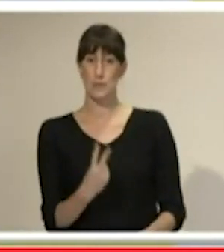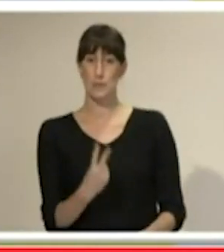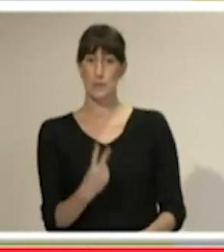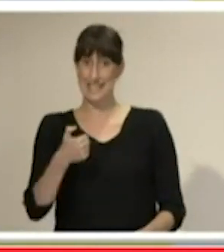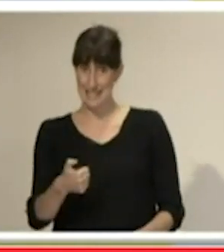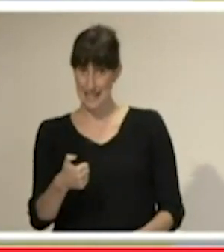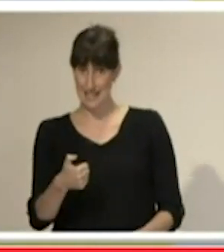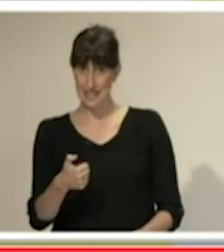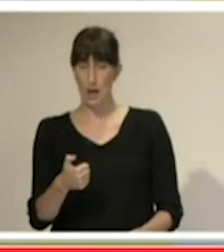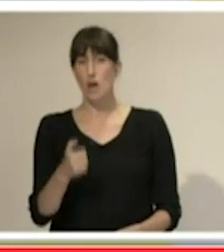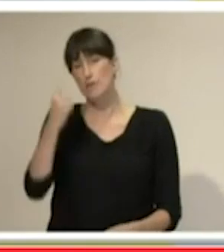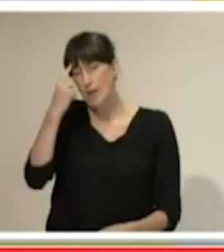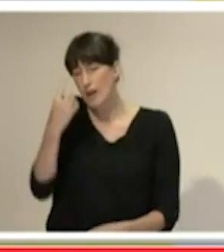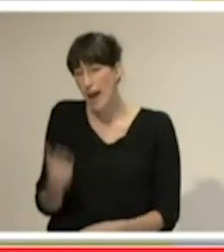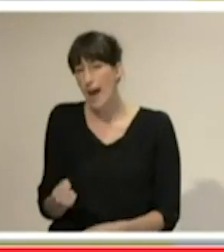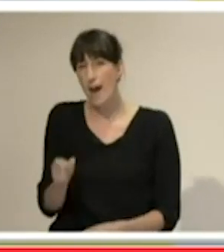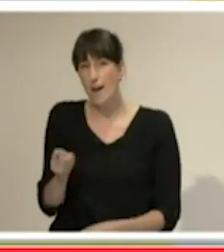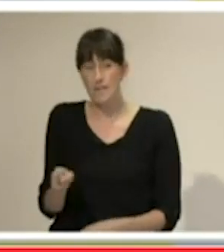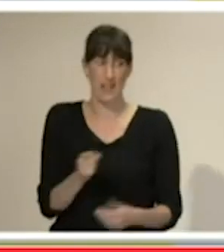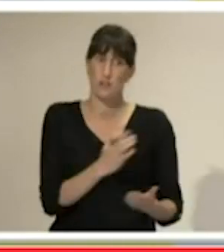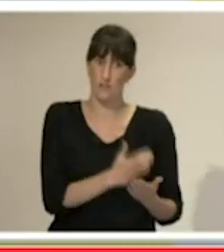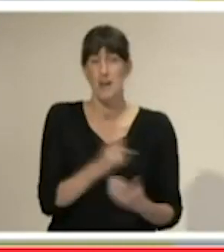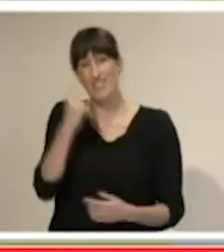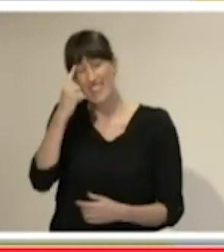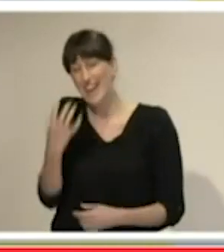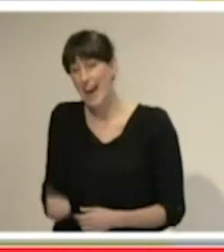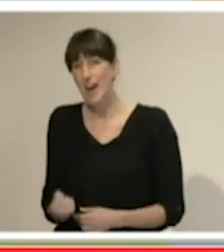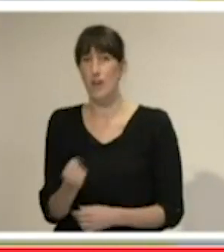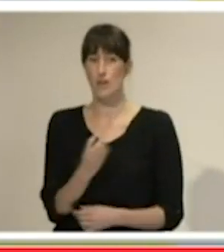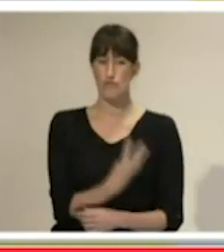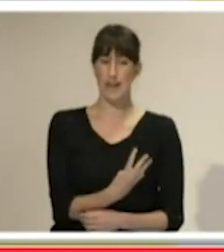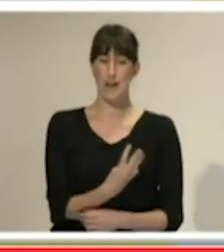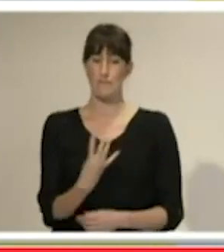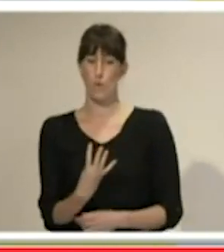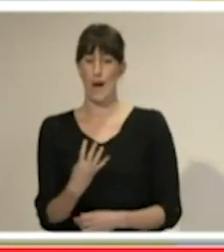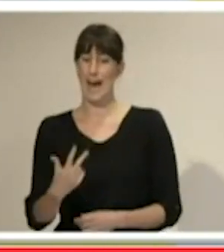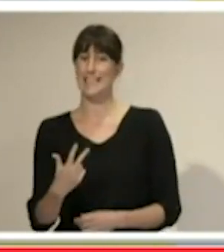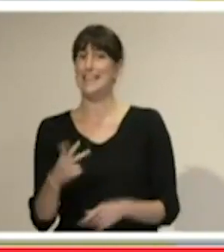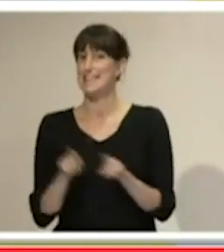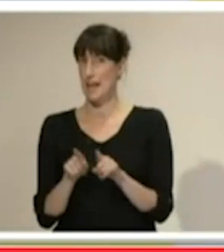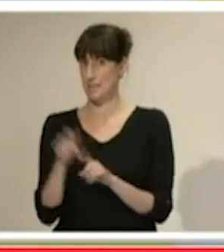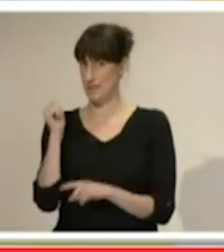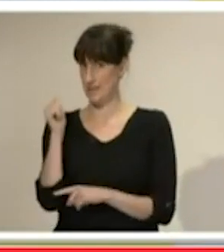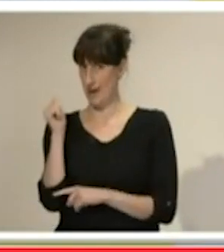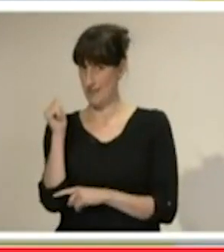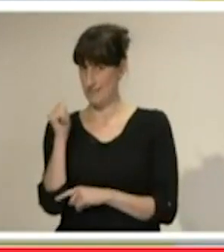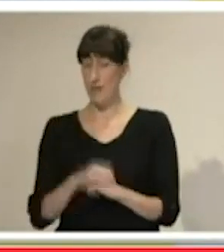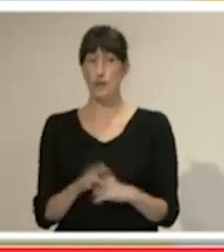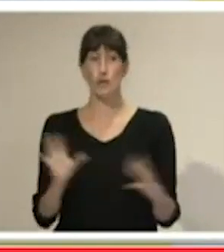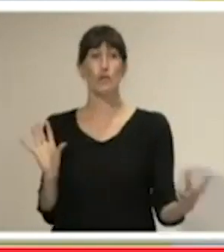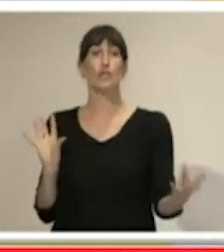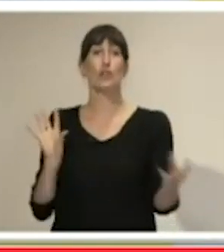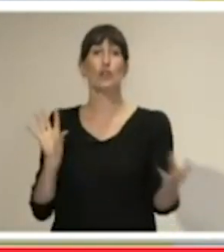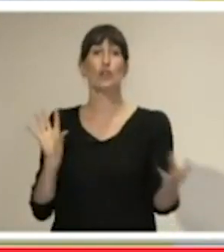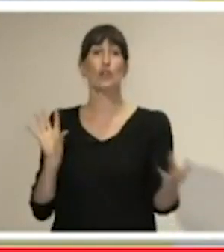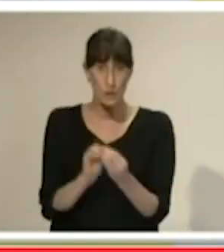1,126, and for probable cases it is 348, which is the same as yesterday. Our total combined confirmed and